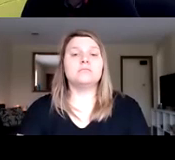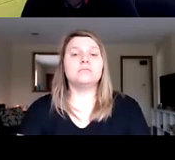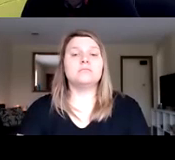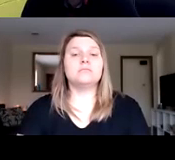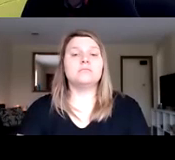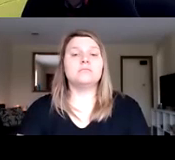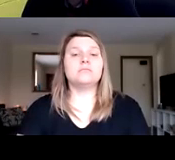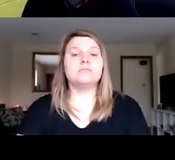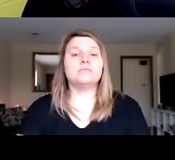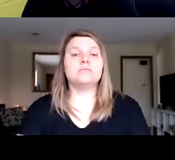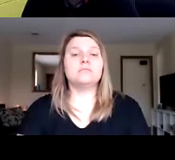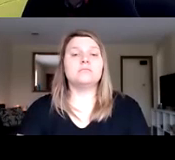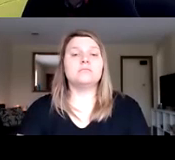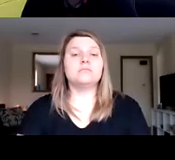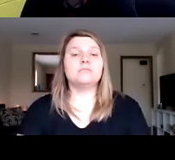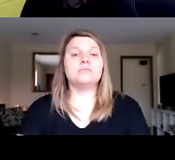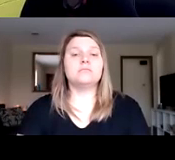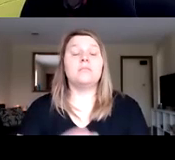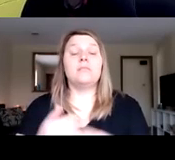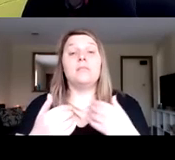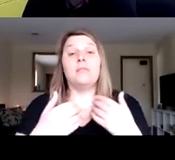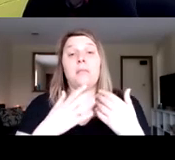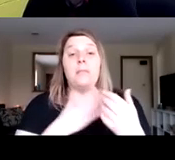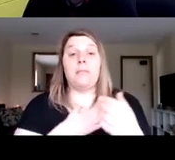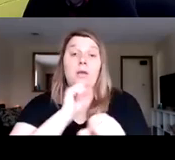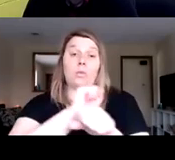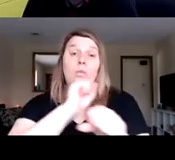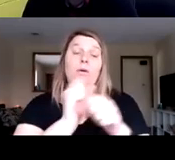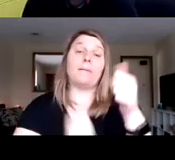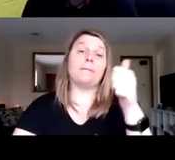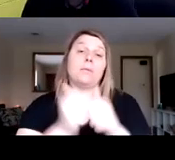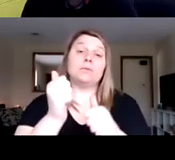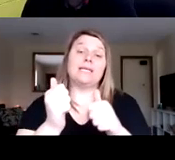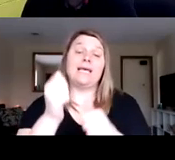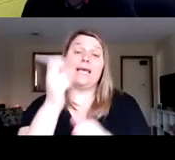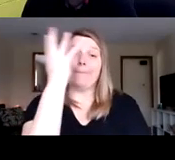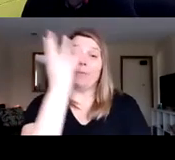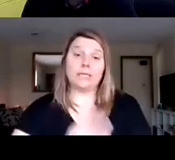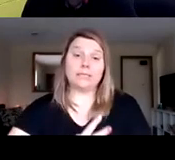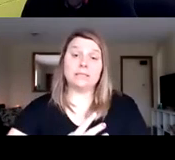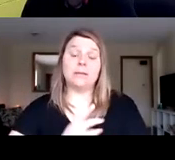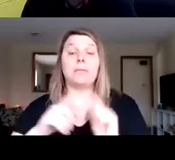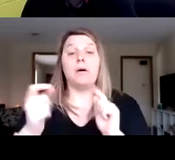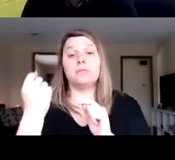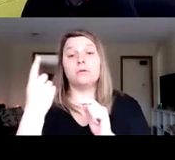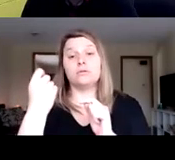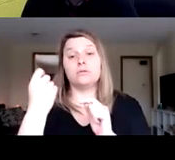have a practice, again, that is majority immigrant, but I think it's important to realize that